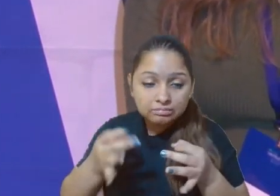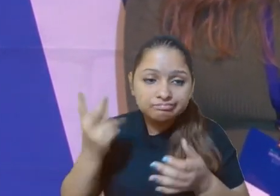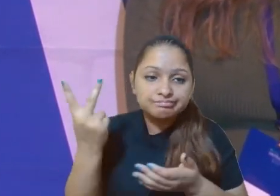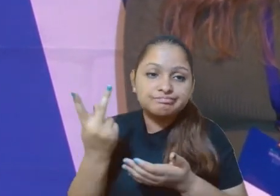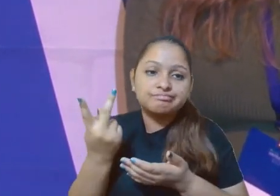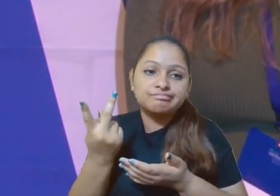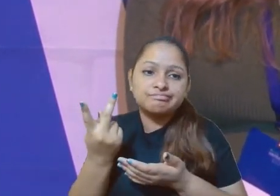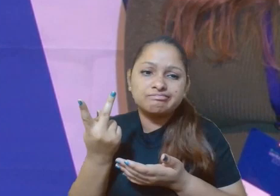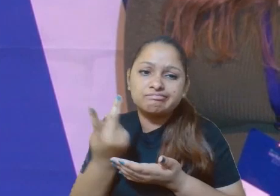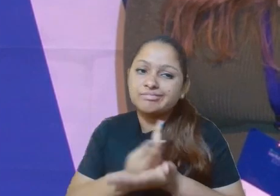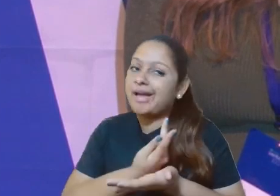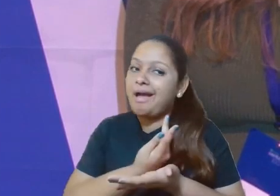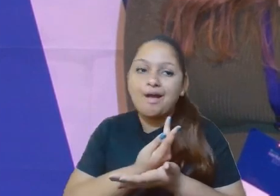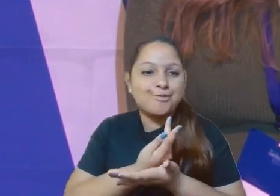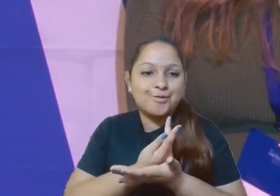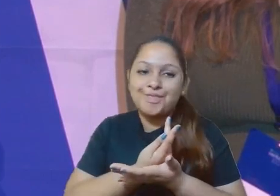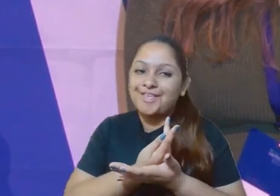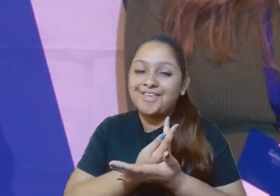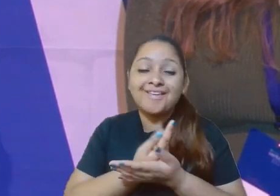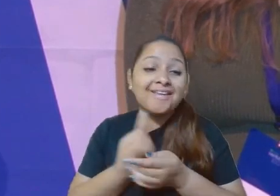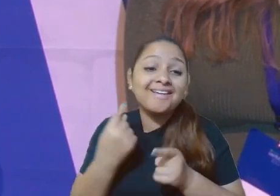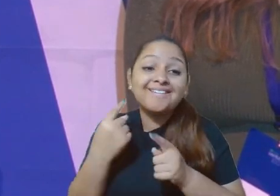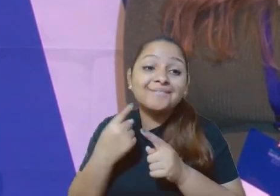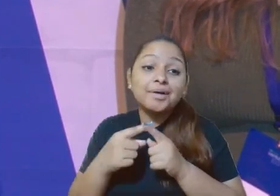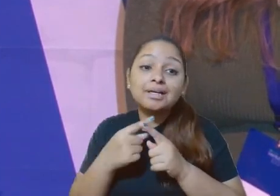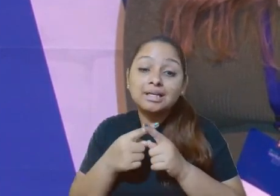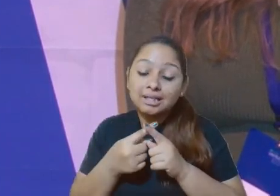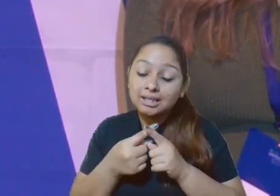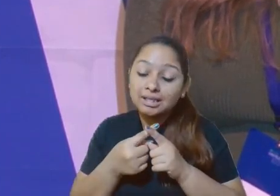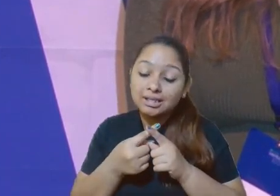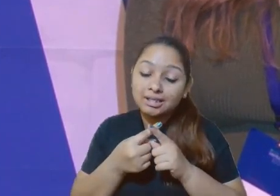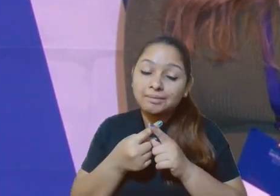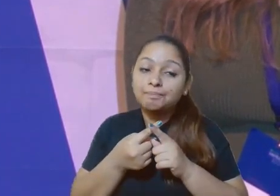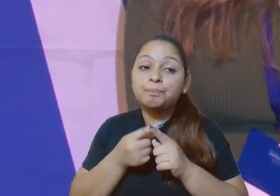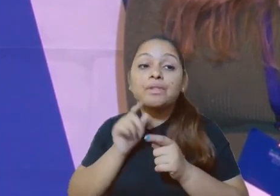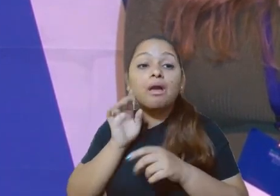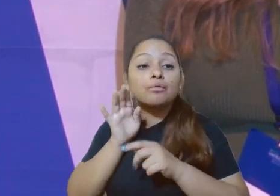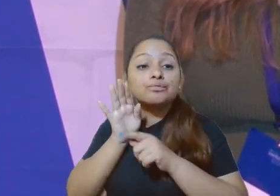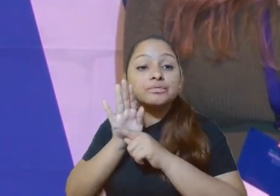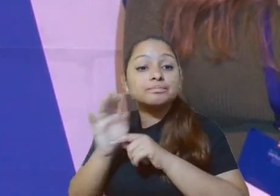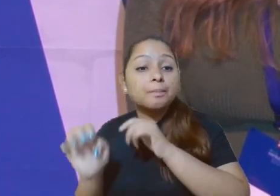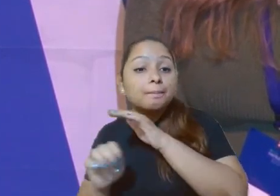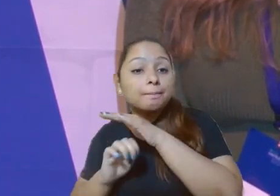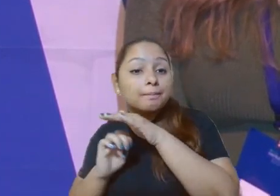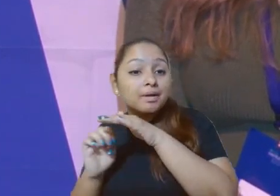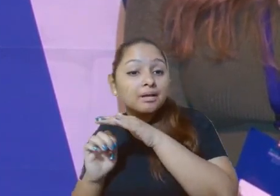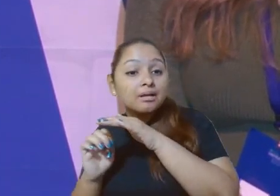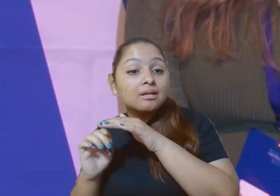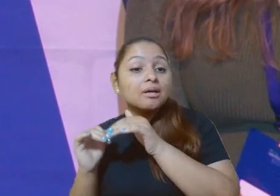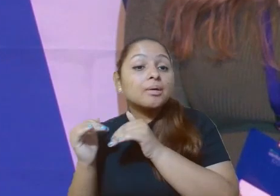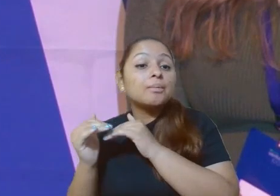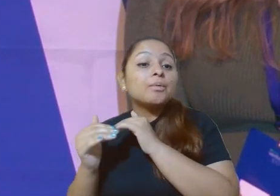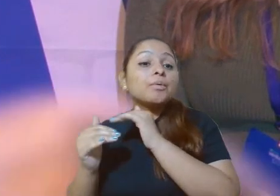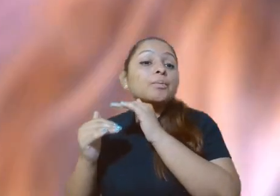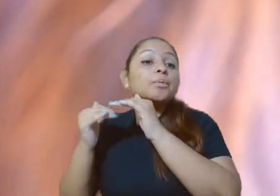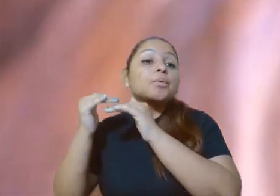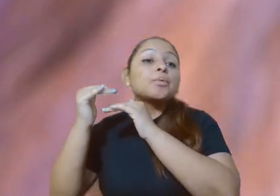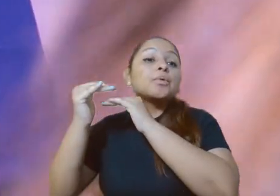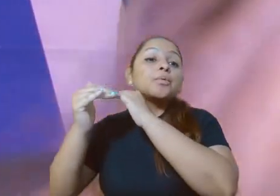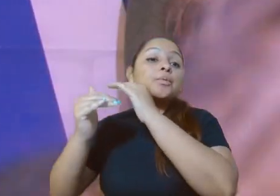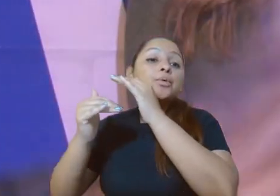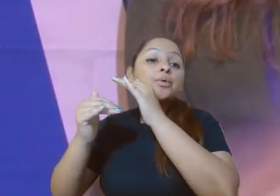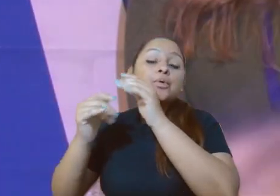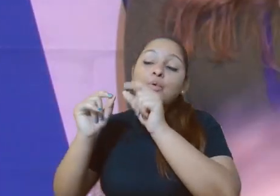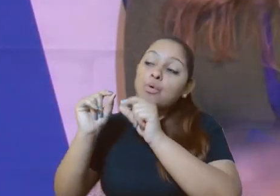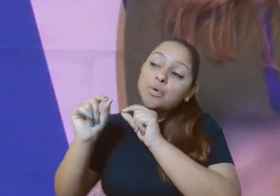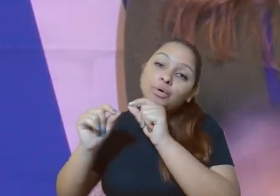more, because the secret of a successful startup or a successful idea or whatever is not in the idea